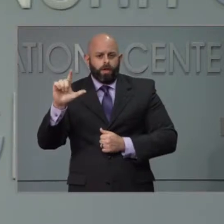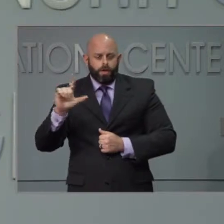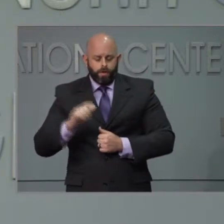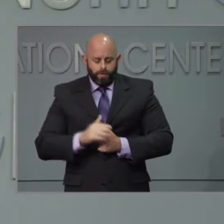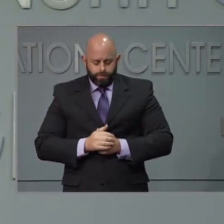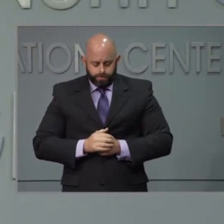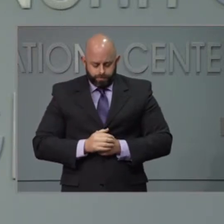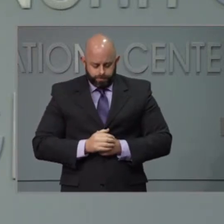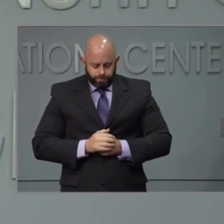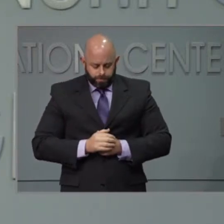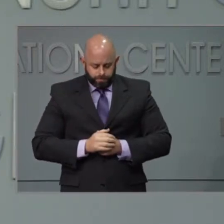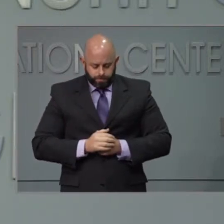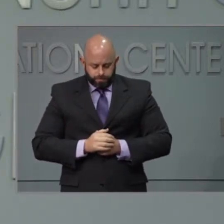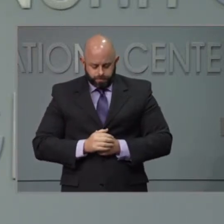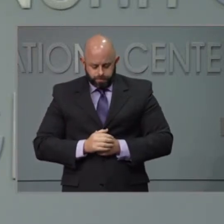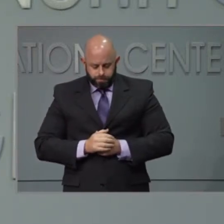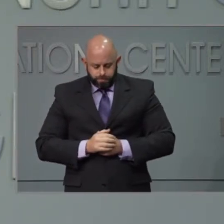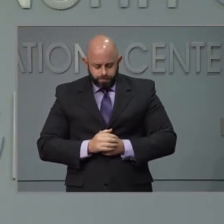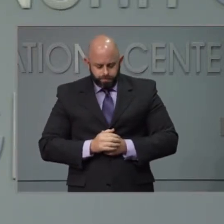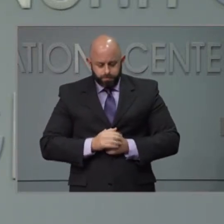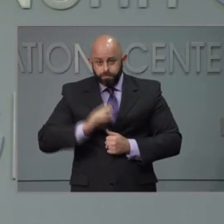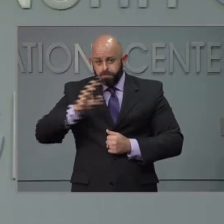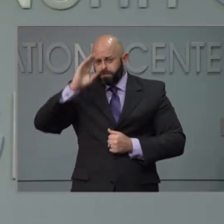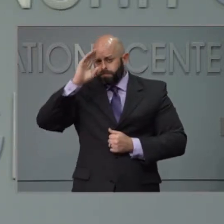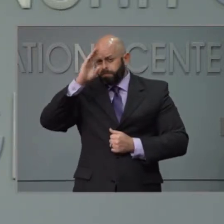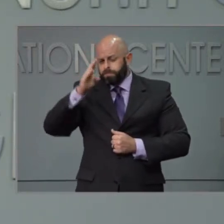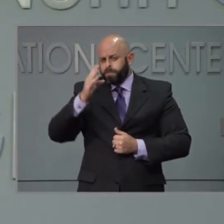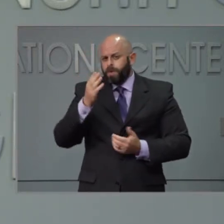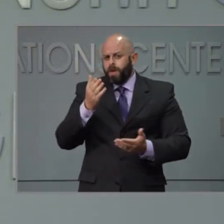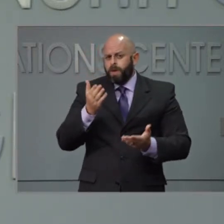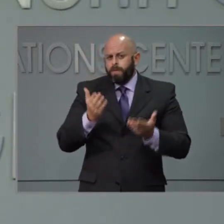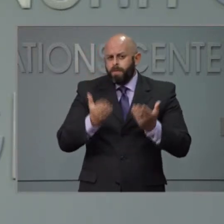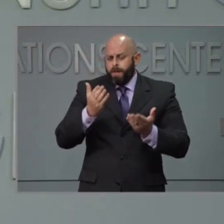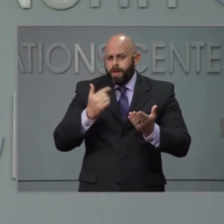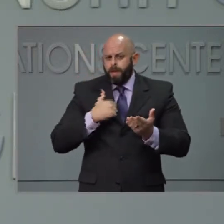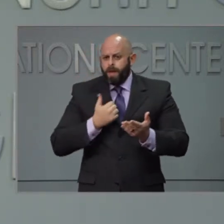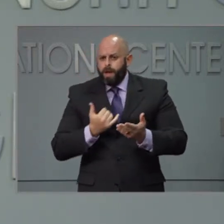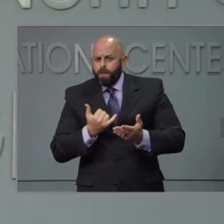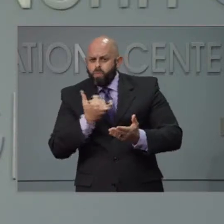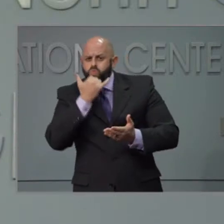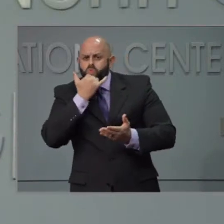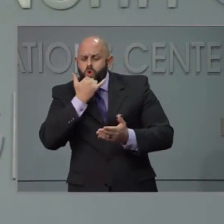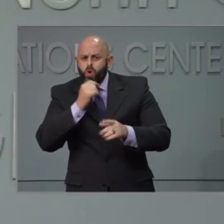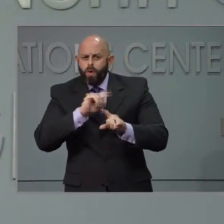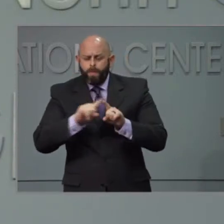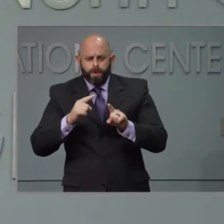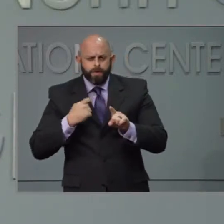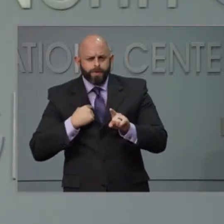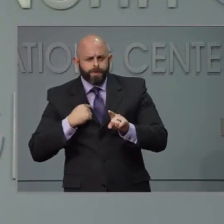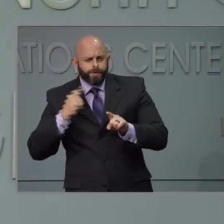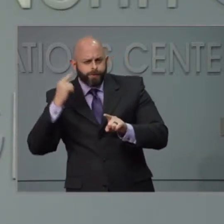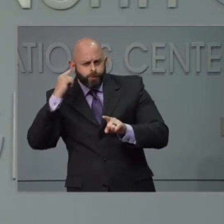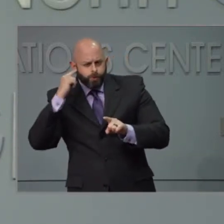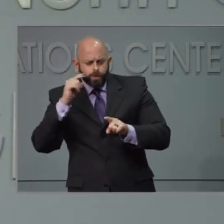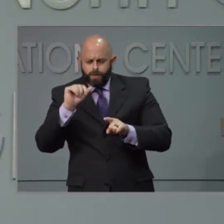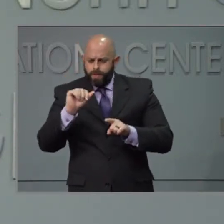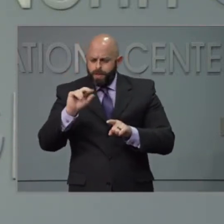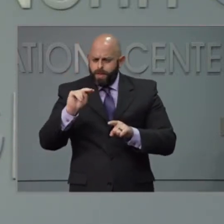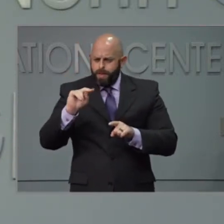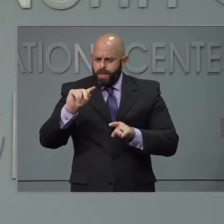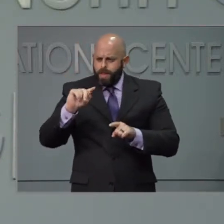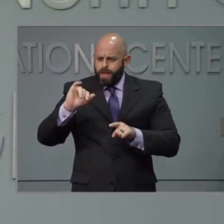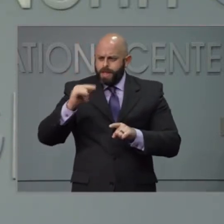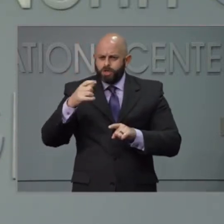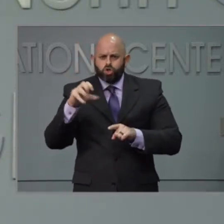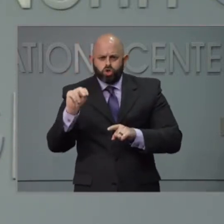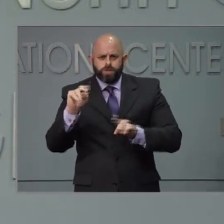Yeah, hi. Correct me if I'm wrong, but I believe the Abbott fast-acting antigen tests received from the federal government are